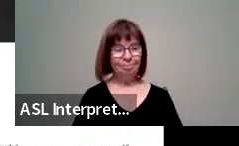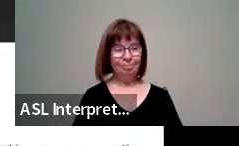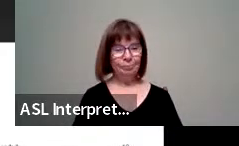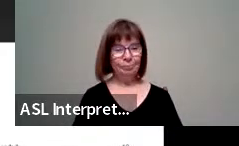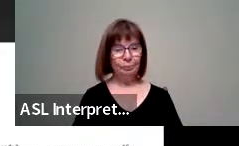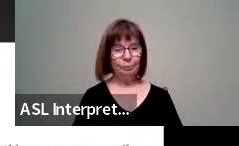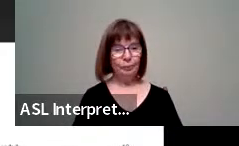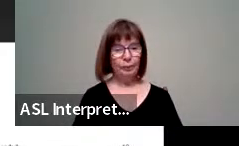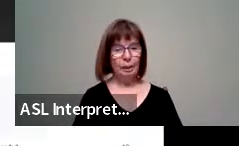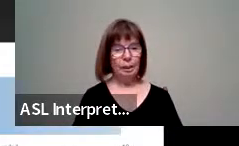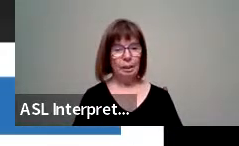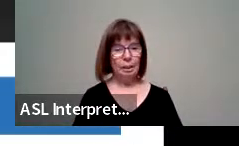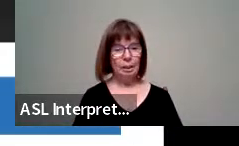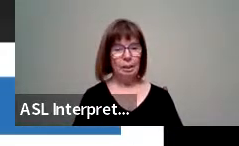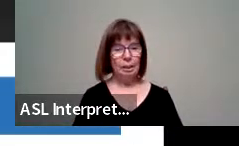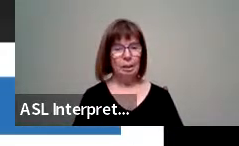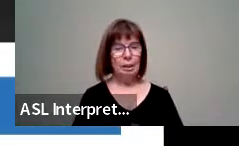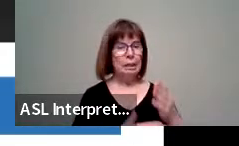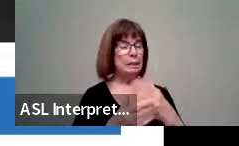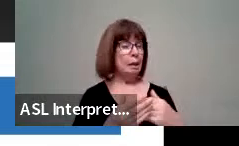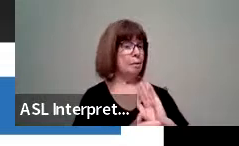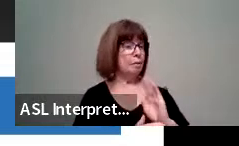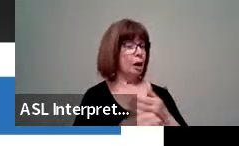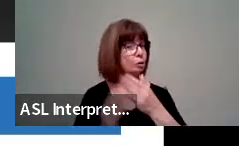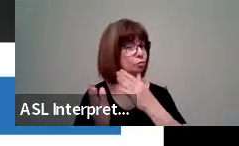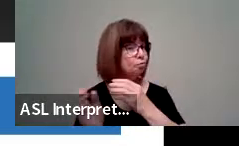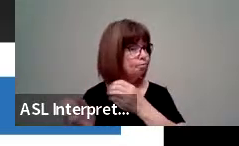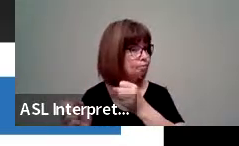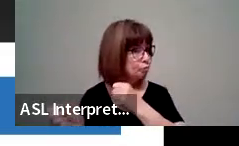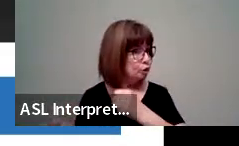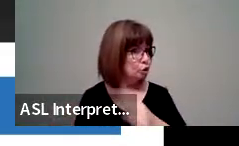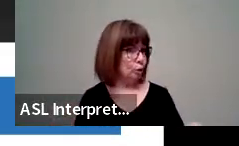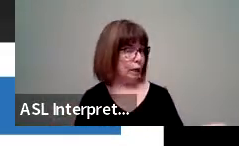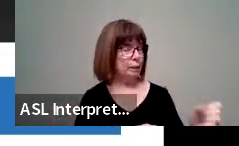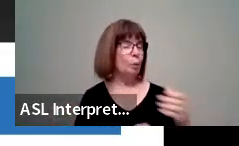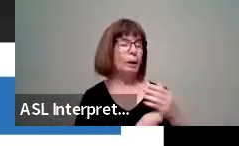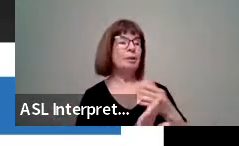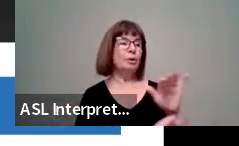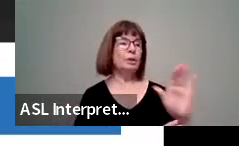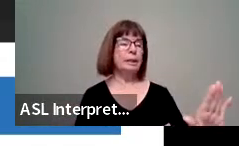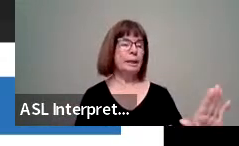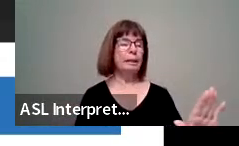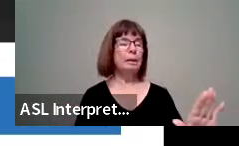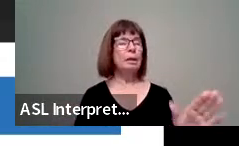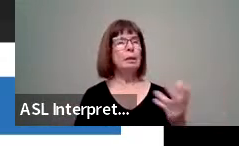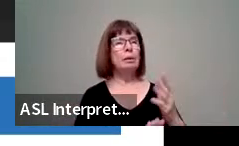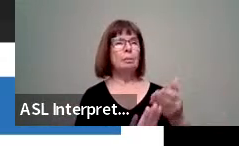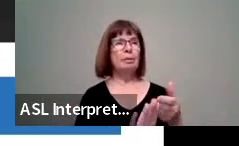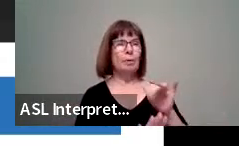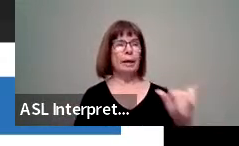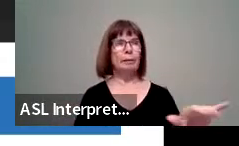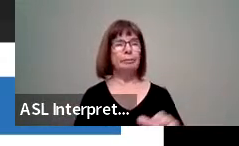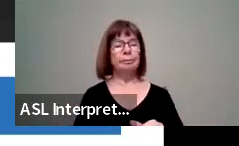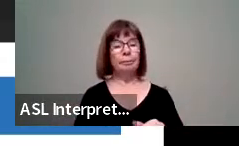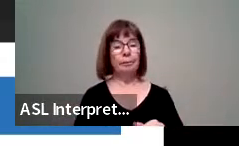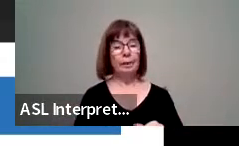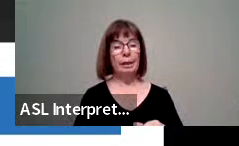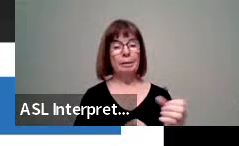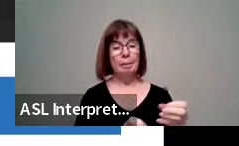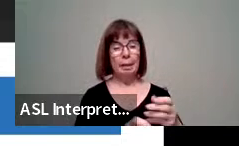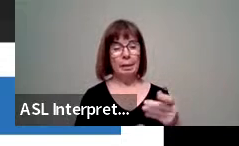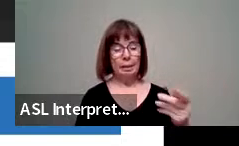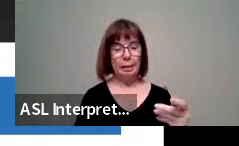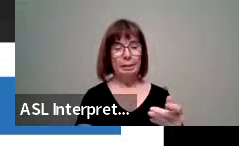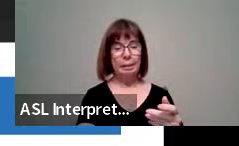So just looking at some of our strategies, well, before I go into what we're going to be doing more of, there's a number of things as